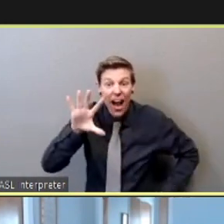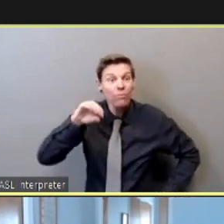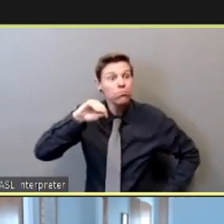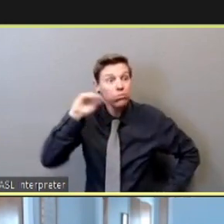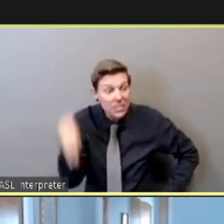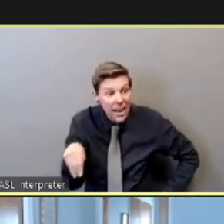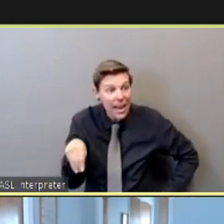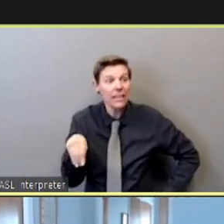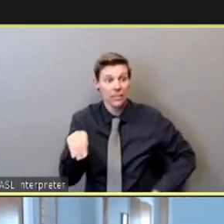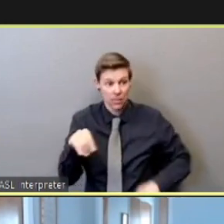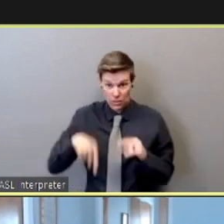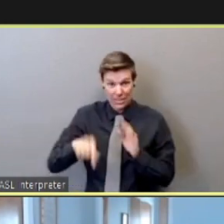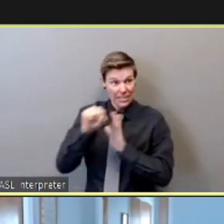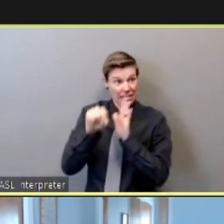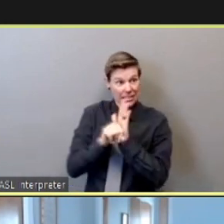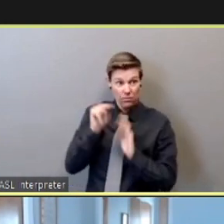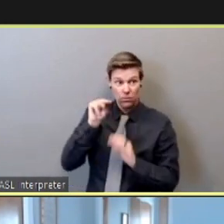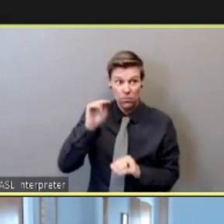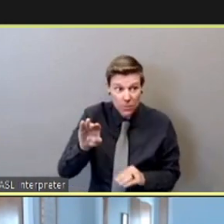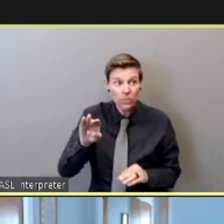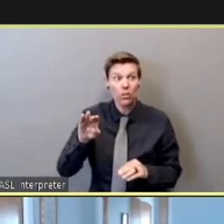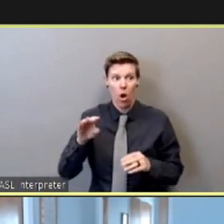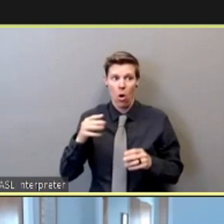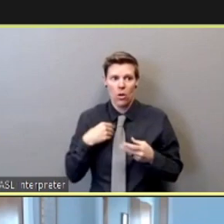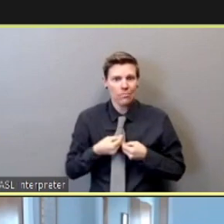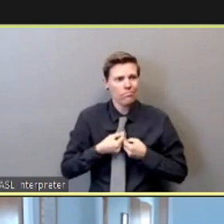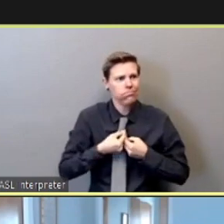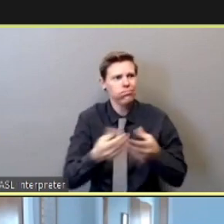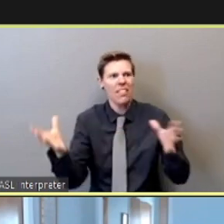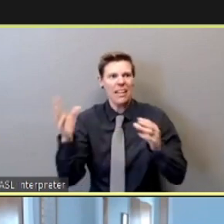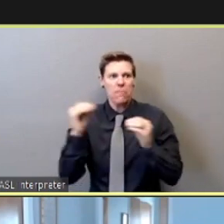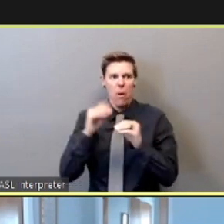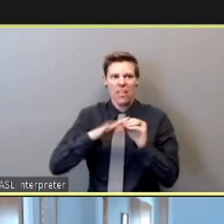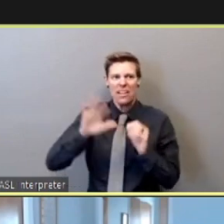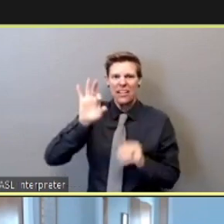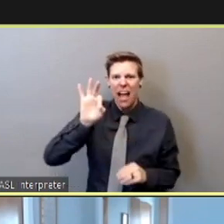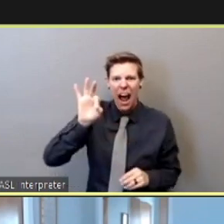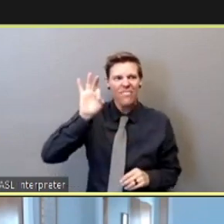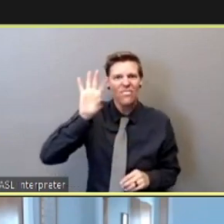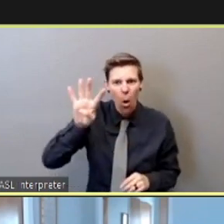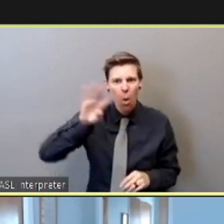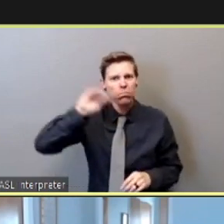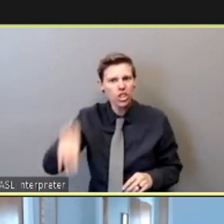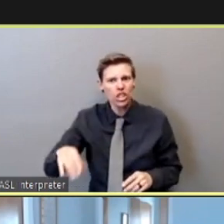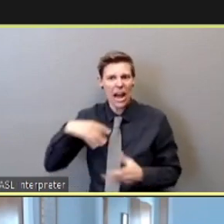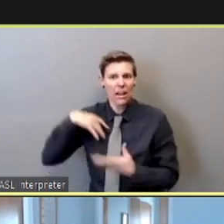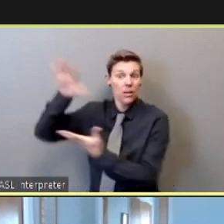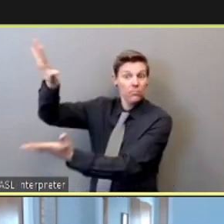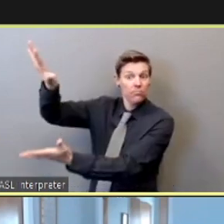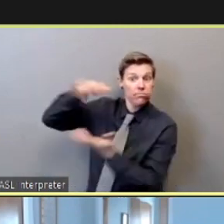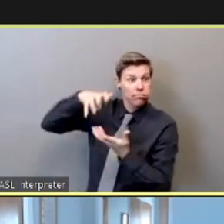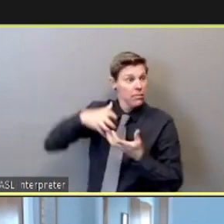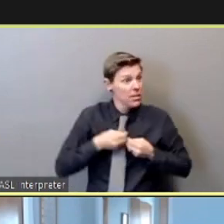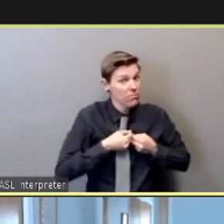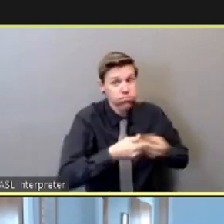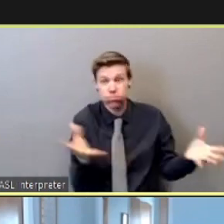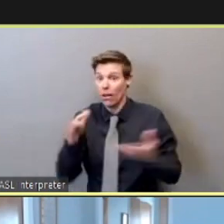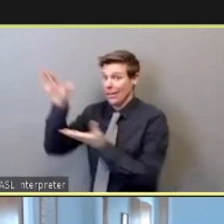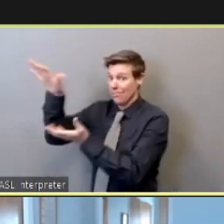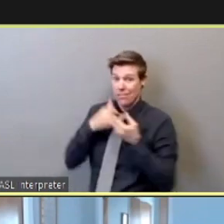Mexico, we have actually given more than 94% of our doses. So we are really doing well. We're leading the